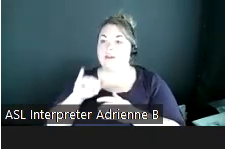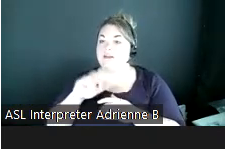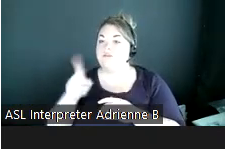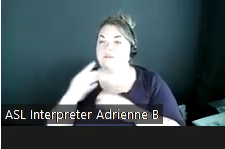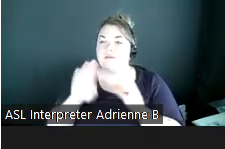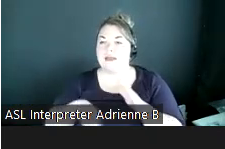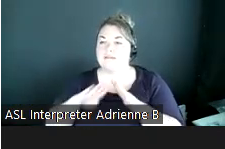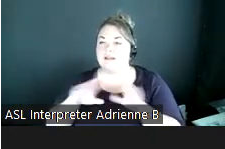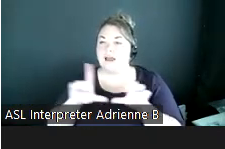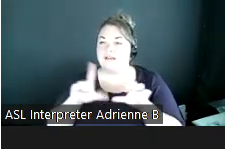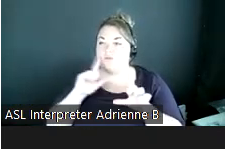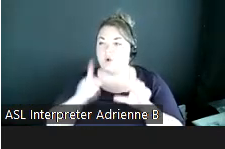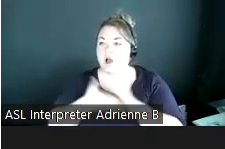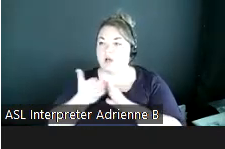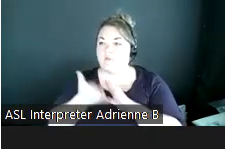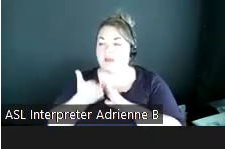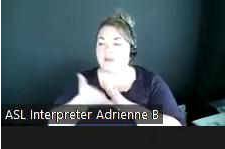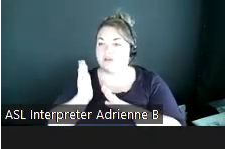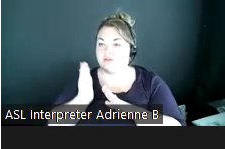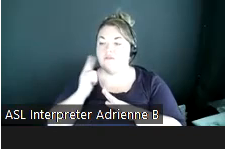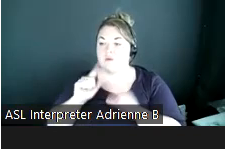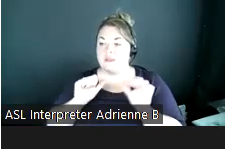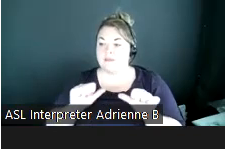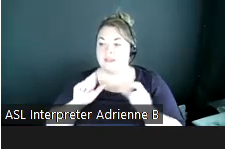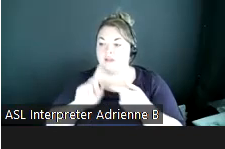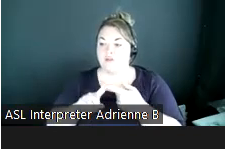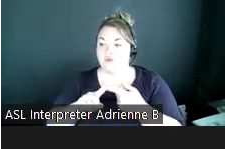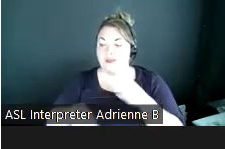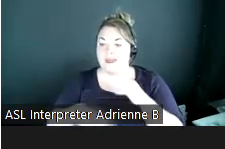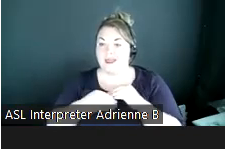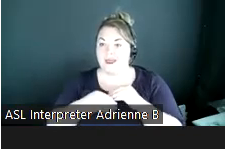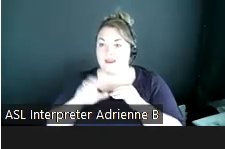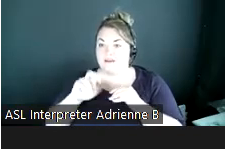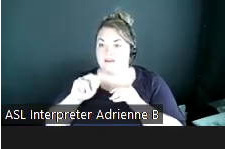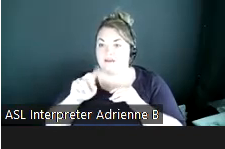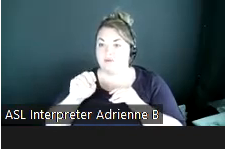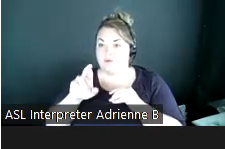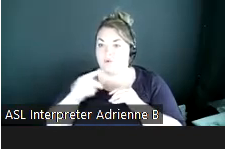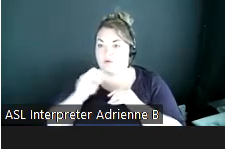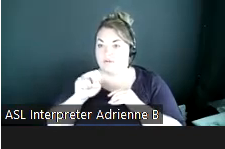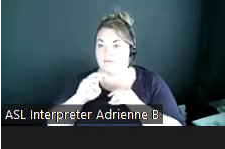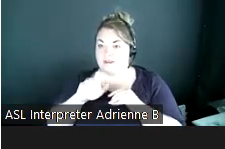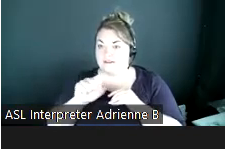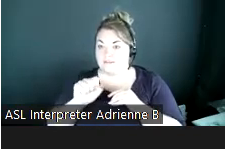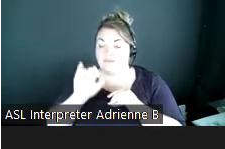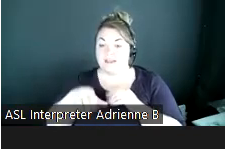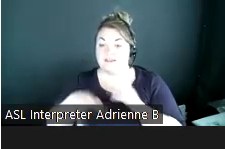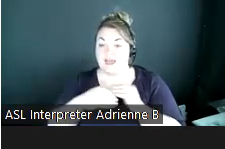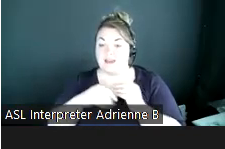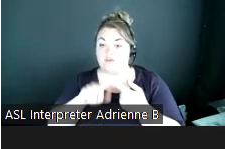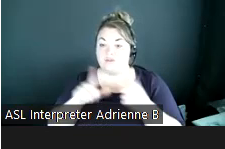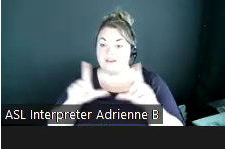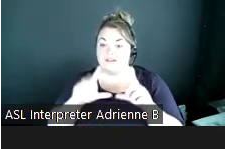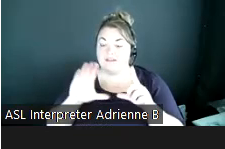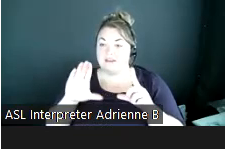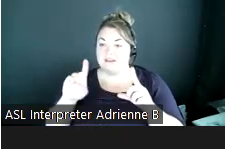license for operation, for the ability to add those endorsements. So those are added to the license.